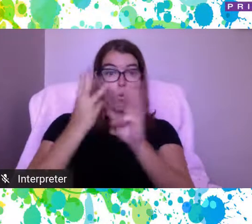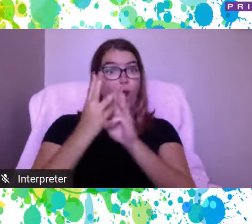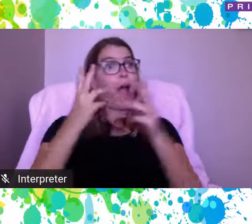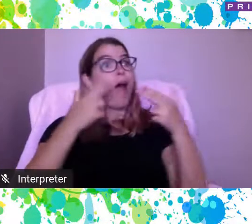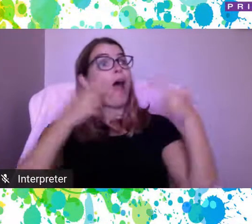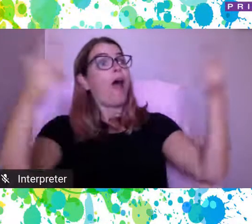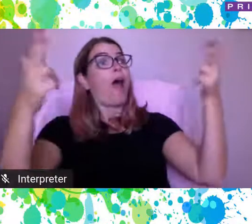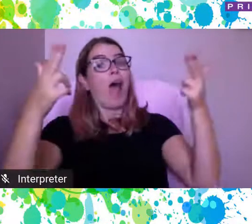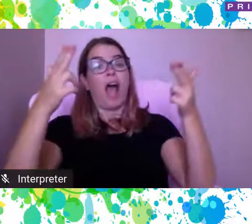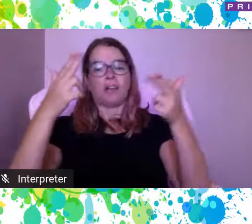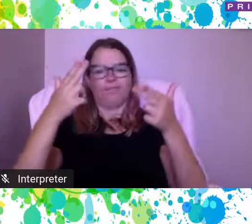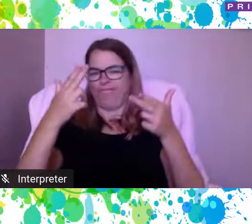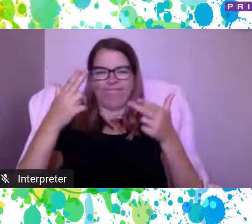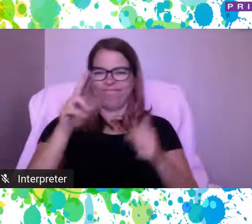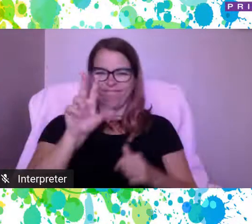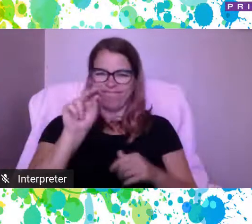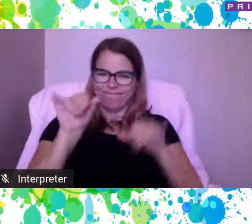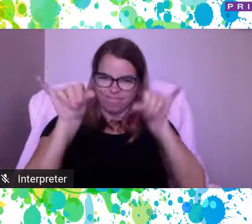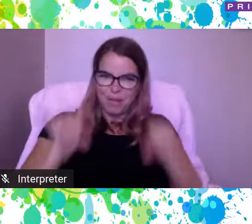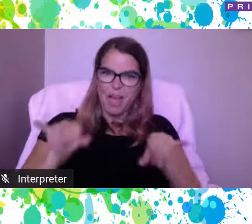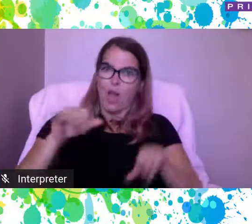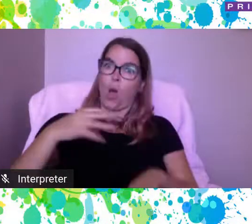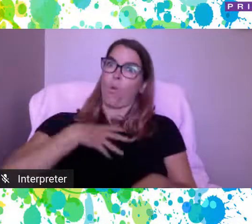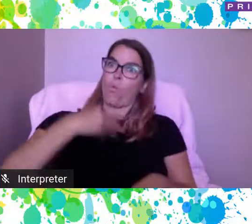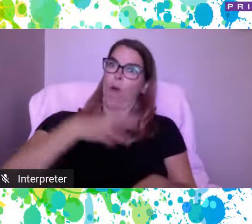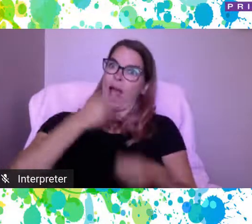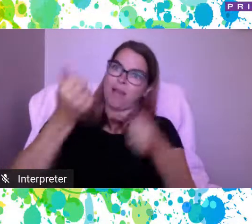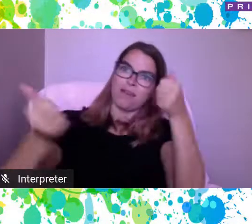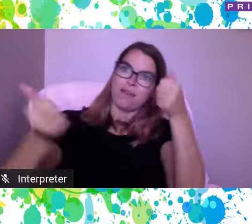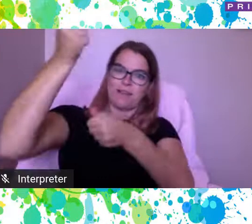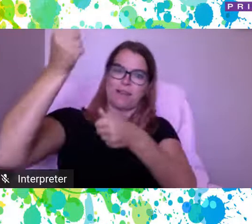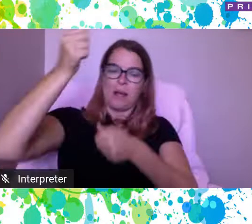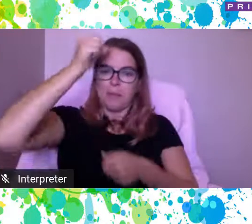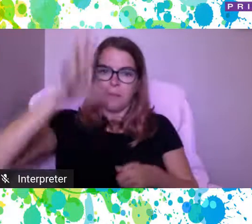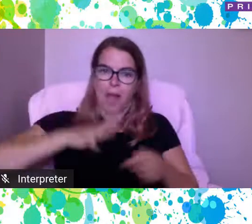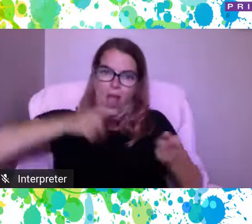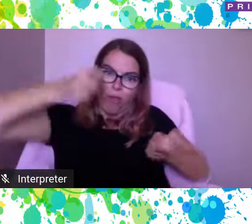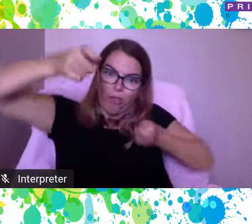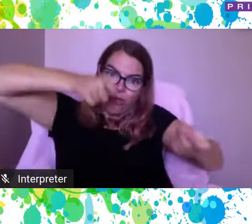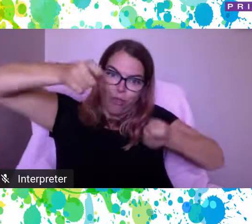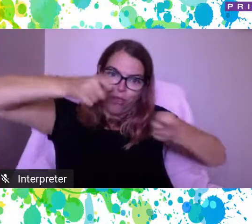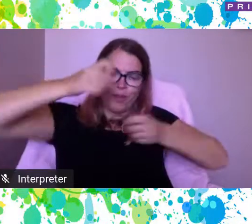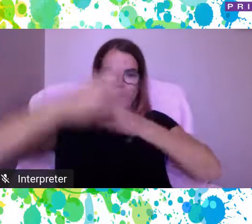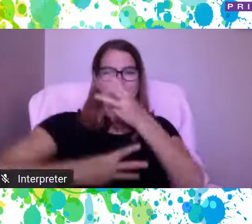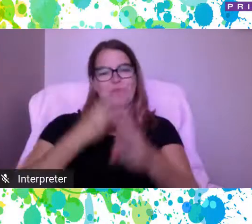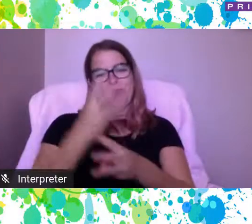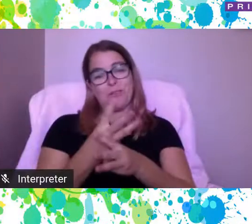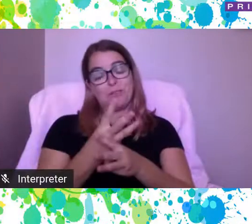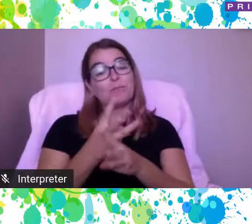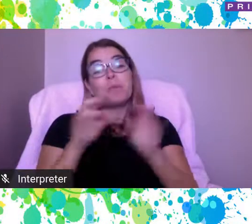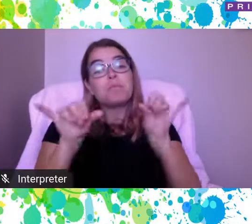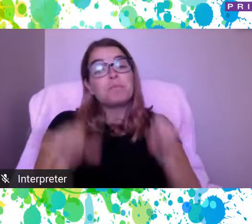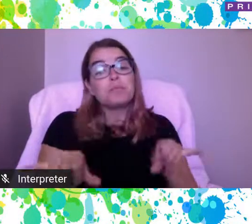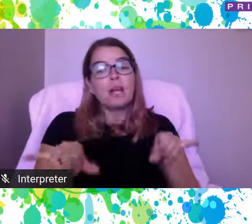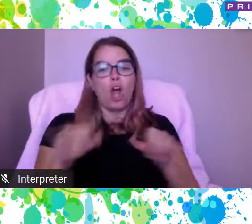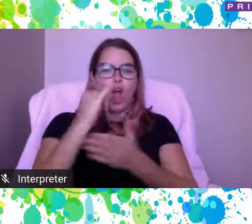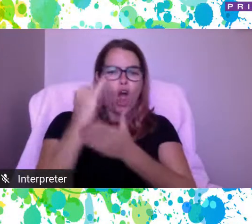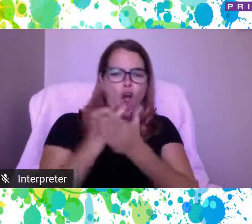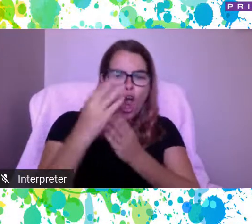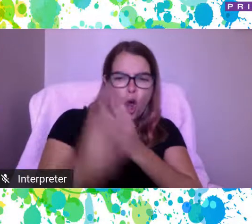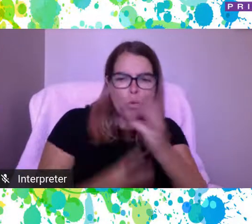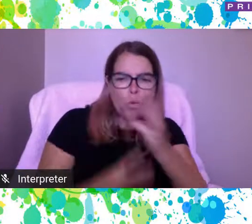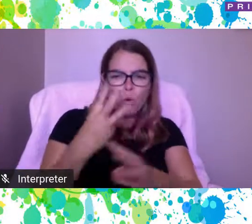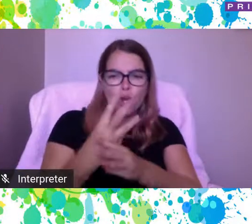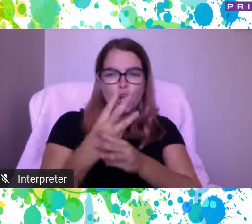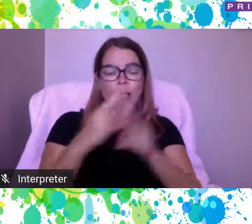heteropatriarchy that we all live under. So artists, museums, and other folks in the arts world have been working for years to